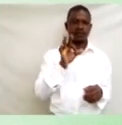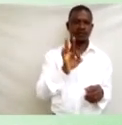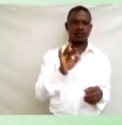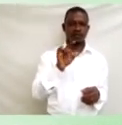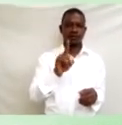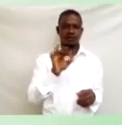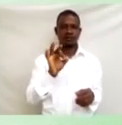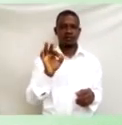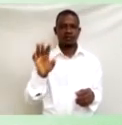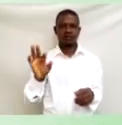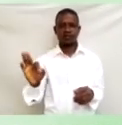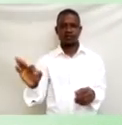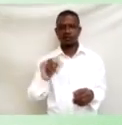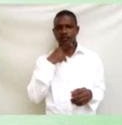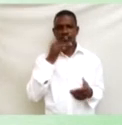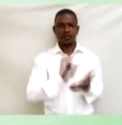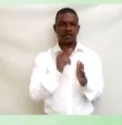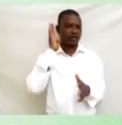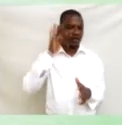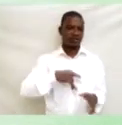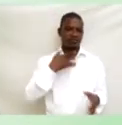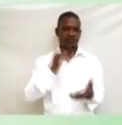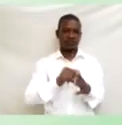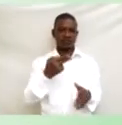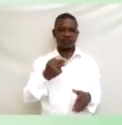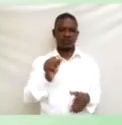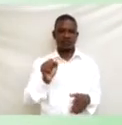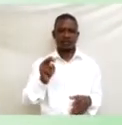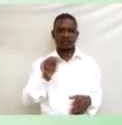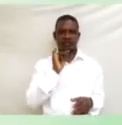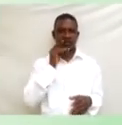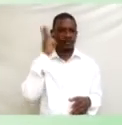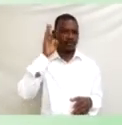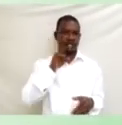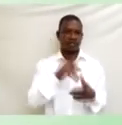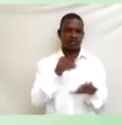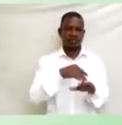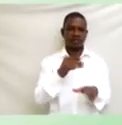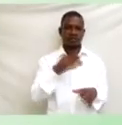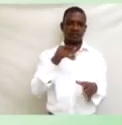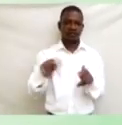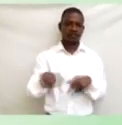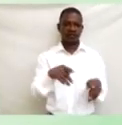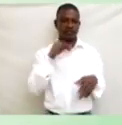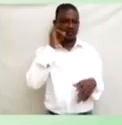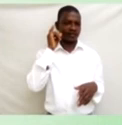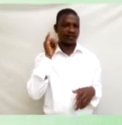of 1999 says, I wish Hazana were at the party